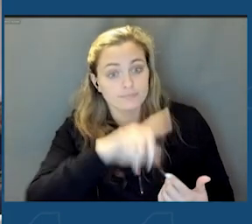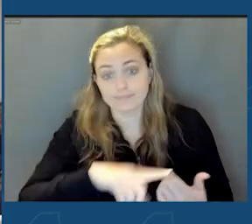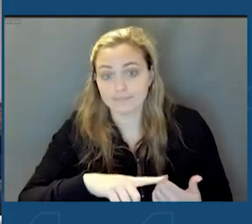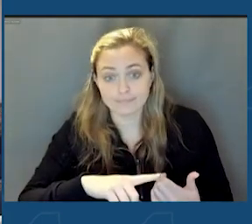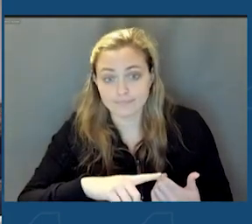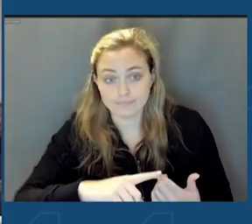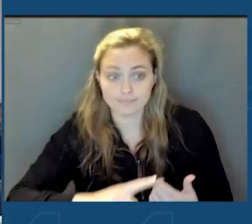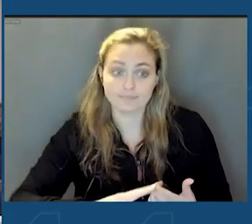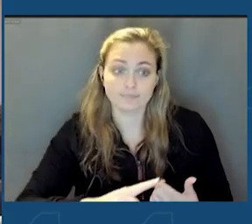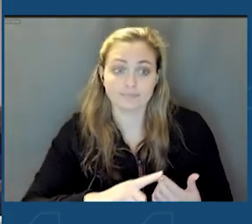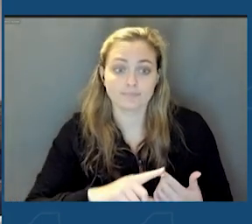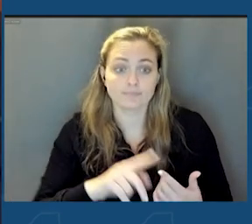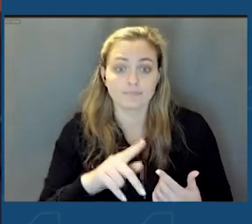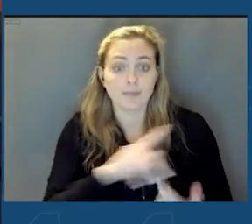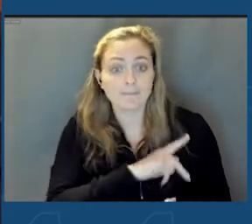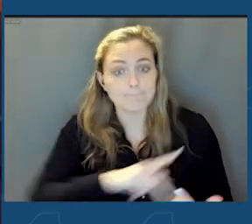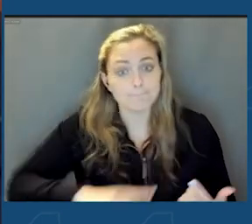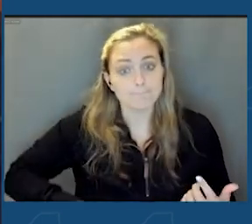Princess